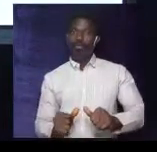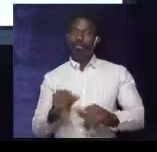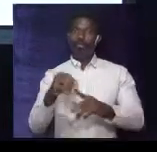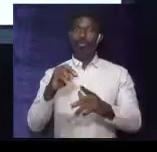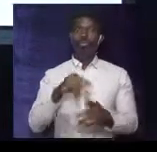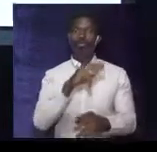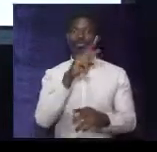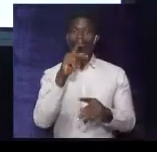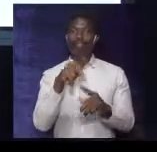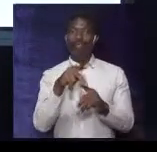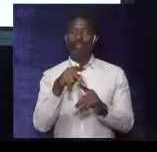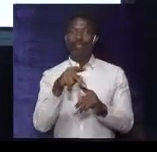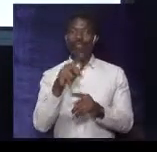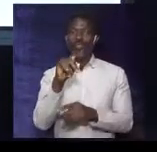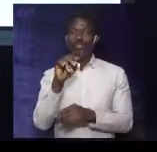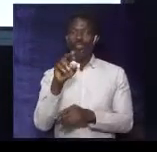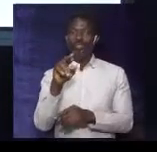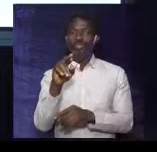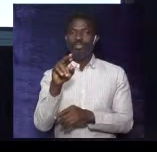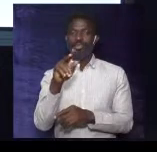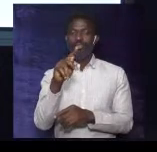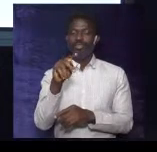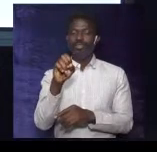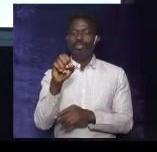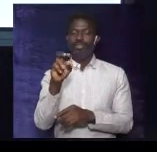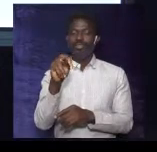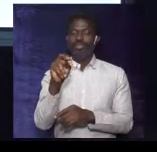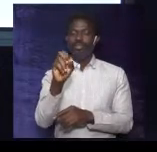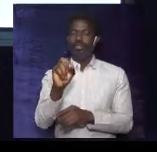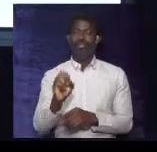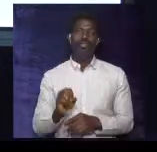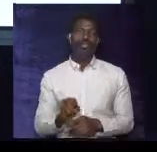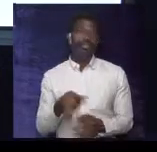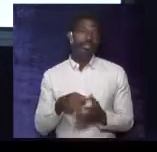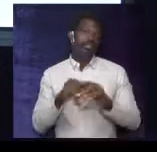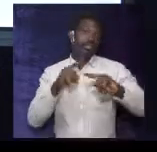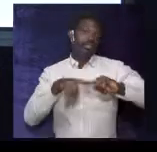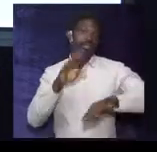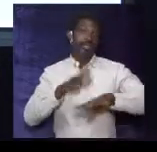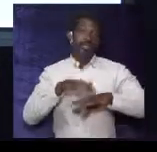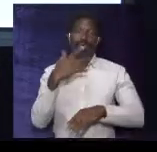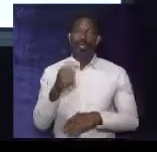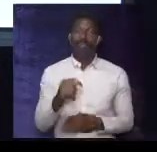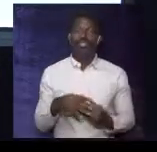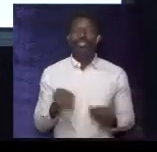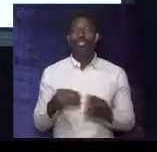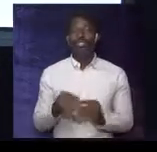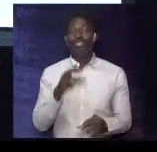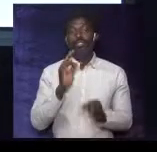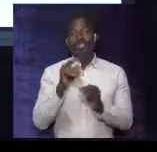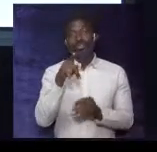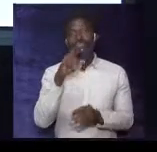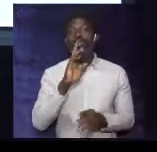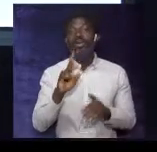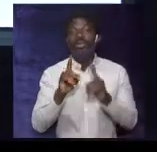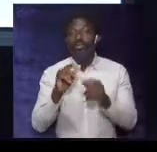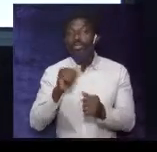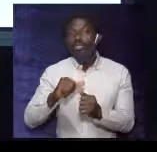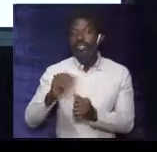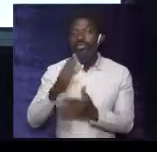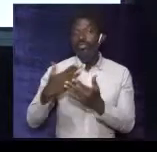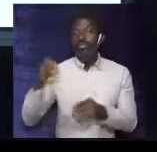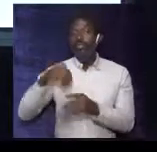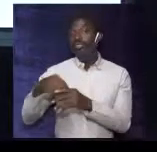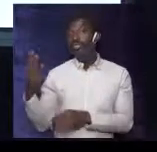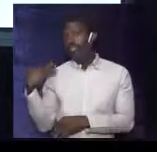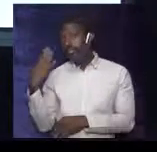continuous, or perfect tenses. It depends on the sentence. If you are